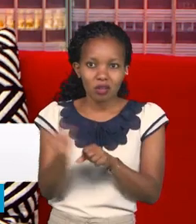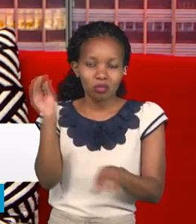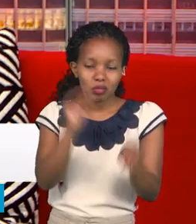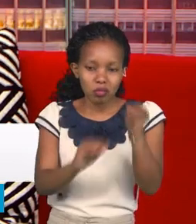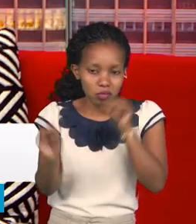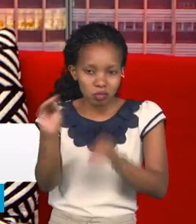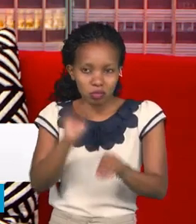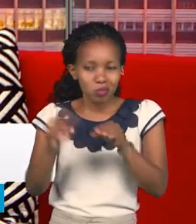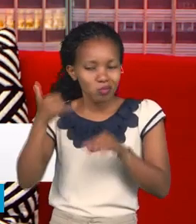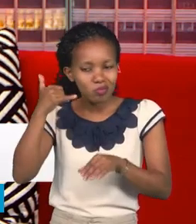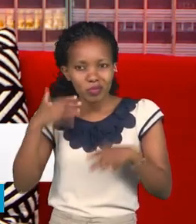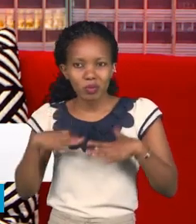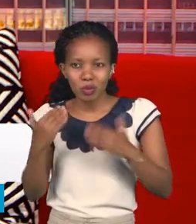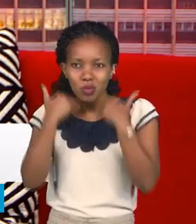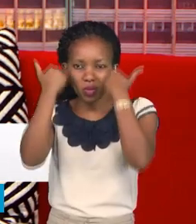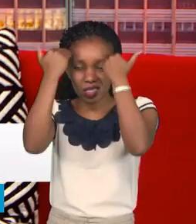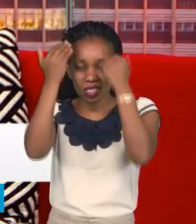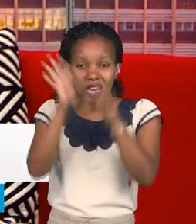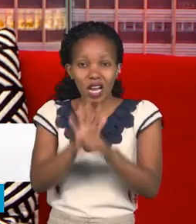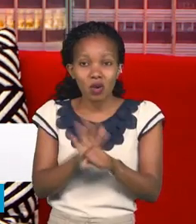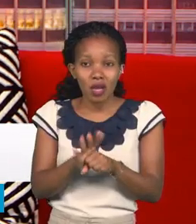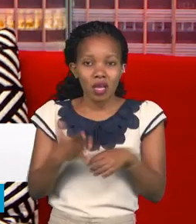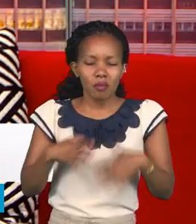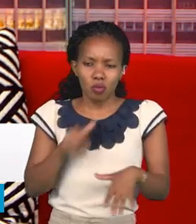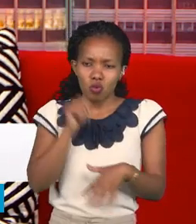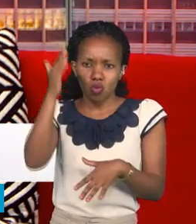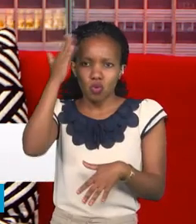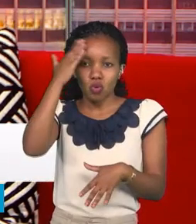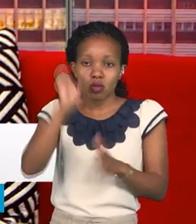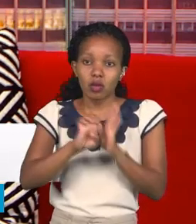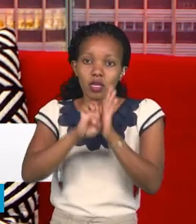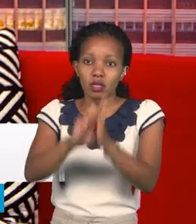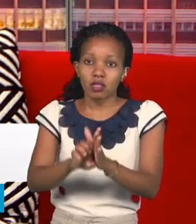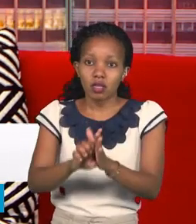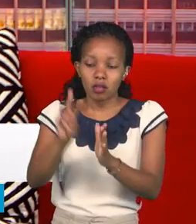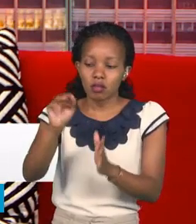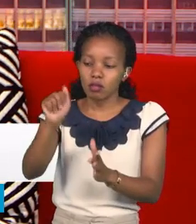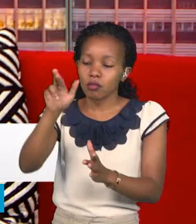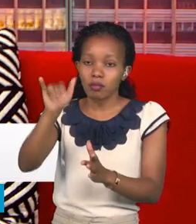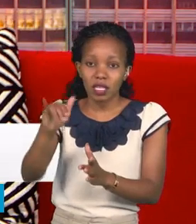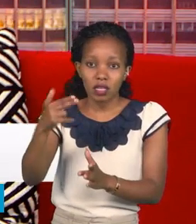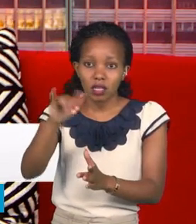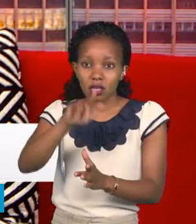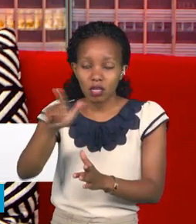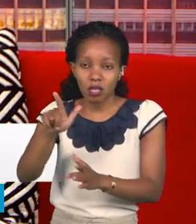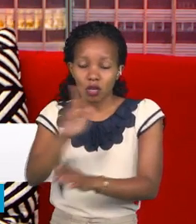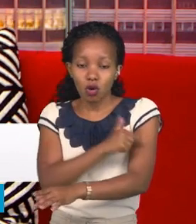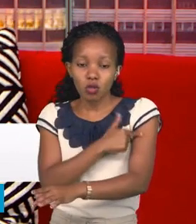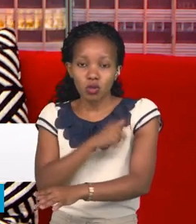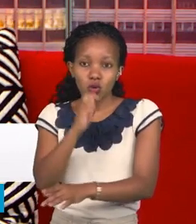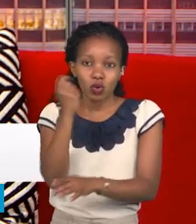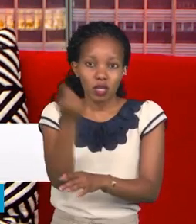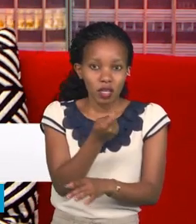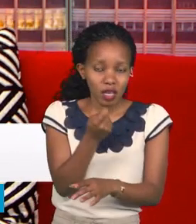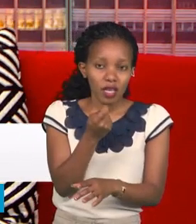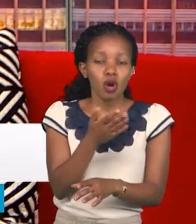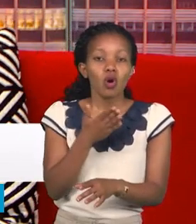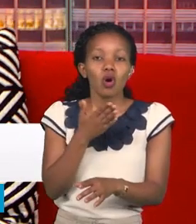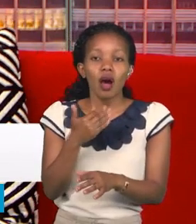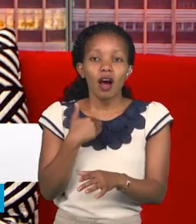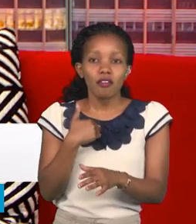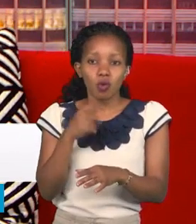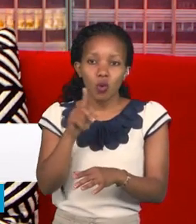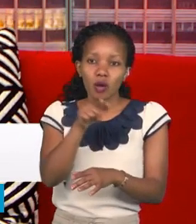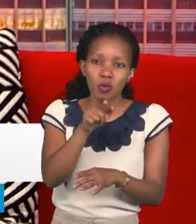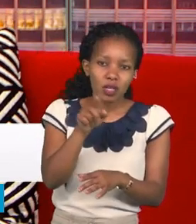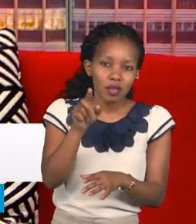call the people, and a lot of stress actually. True that, now, people don't know that, for example, at MediHeal, we are trying to package the whole affair of this at about 1